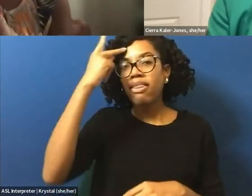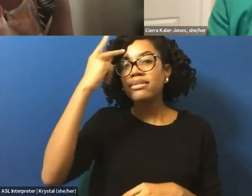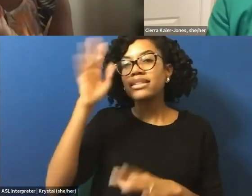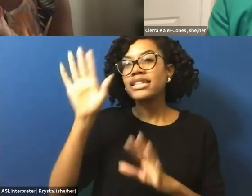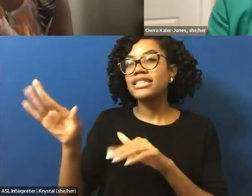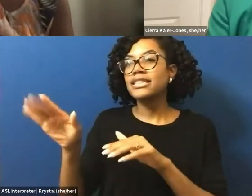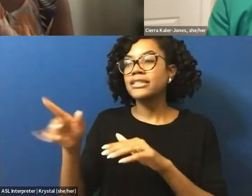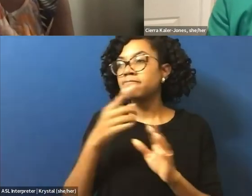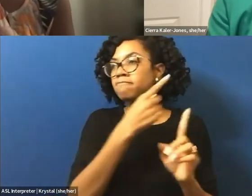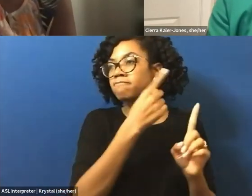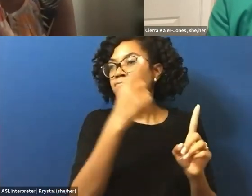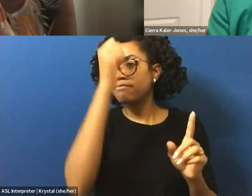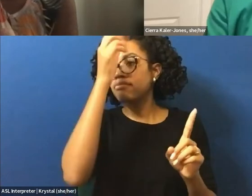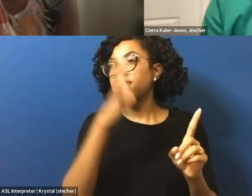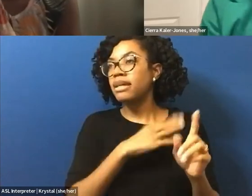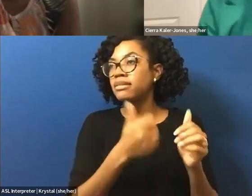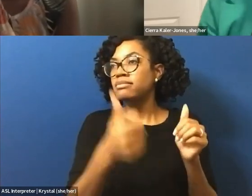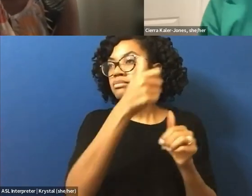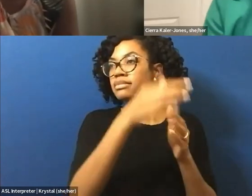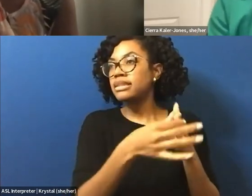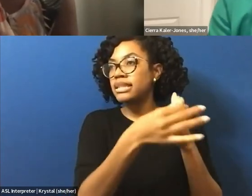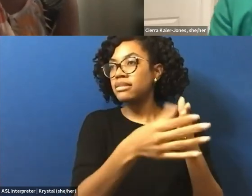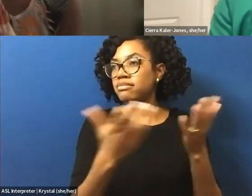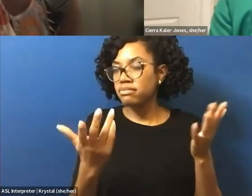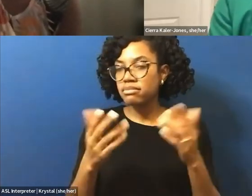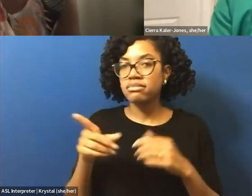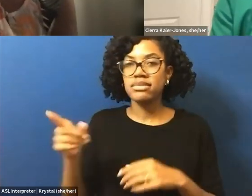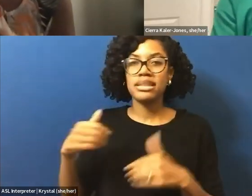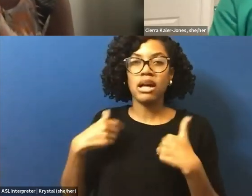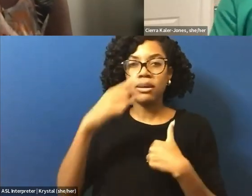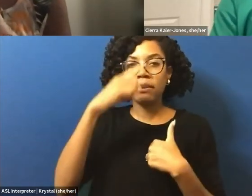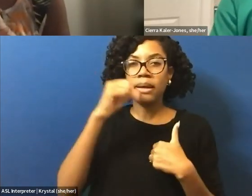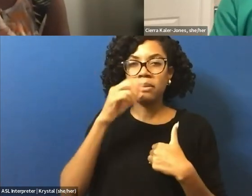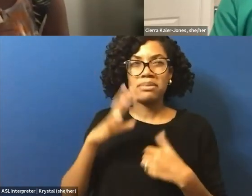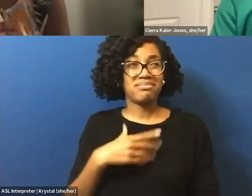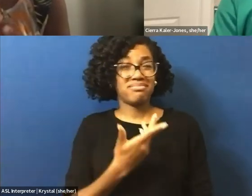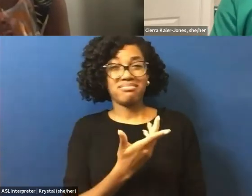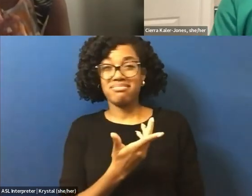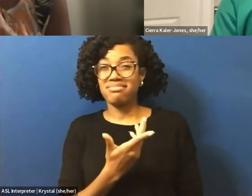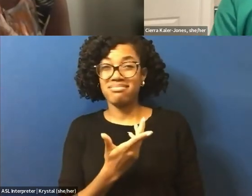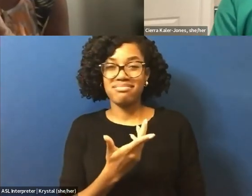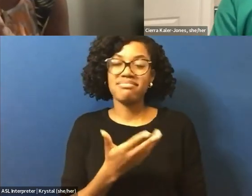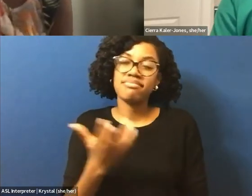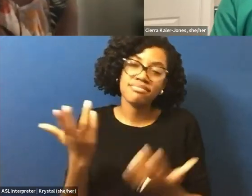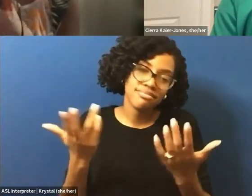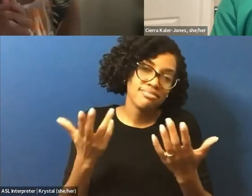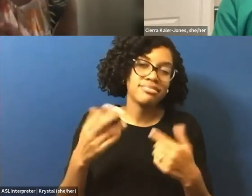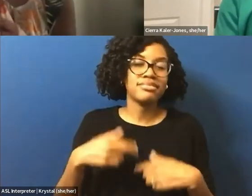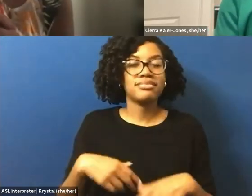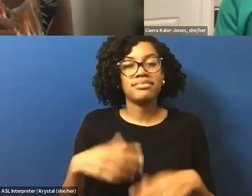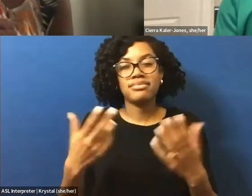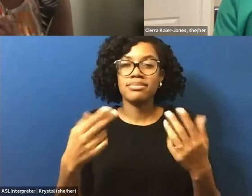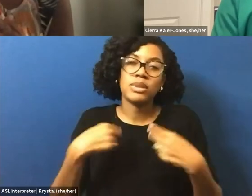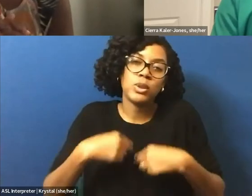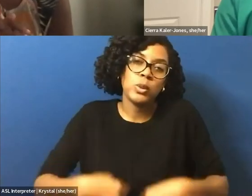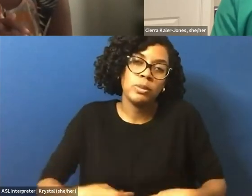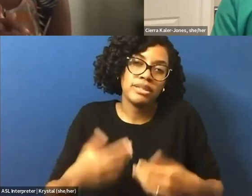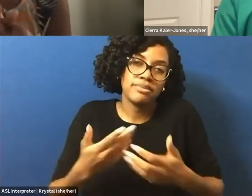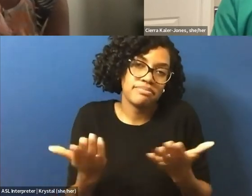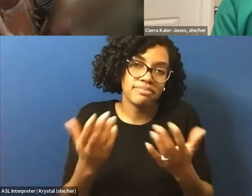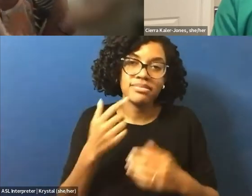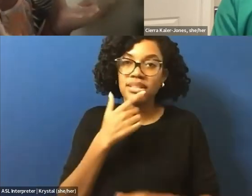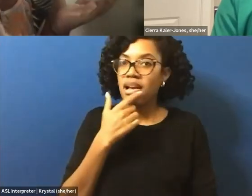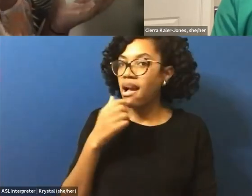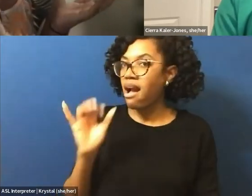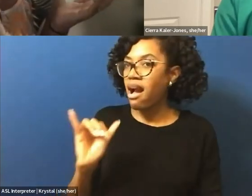Folks are human. And that was that. Wow, that is so fascinating. I appreciate you just